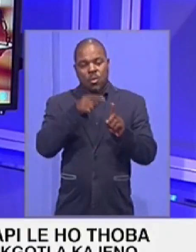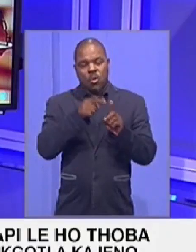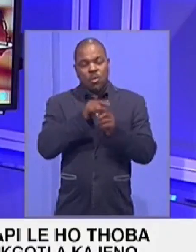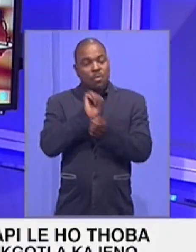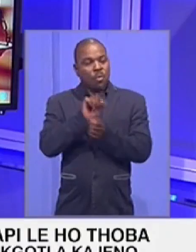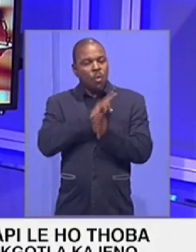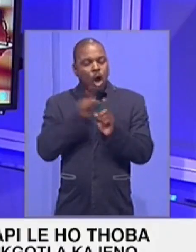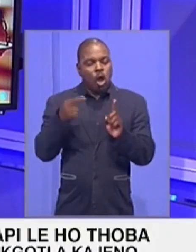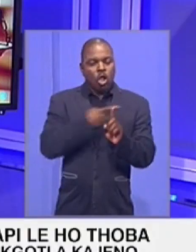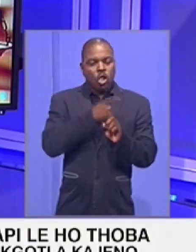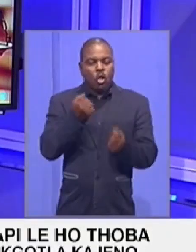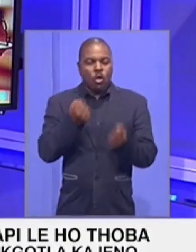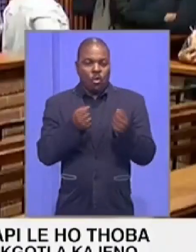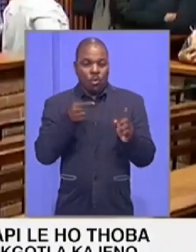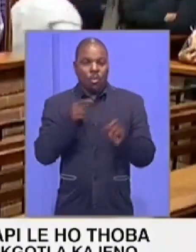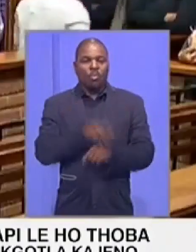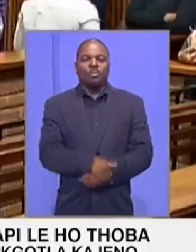toka.